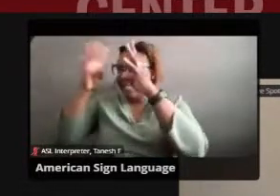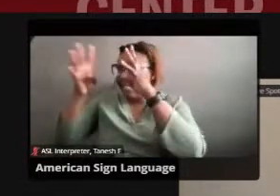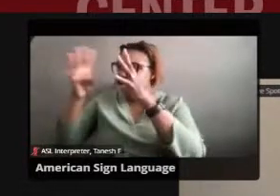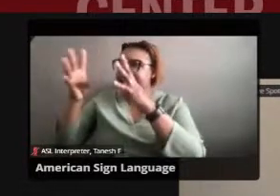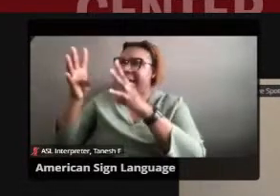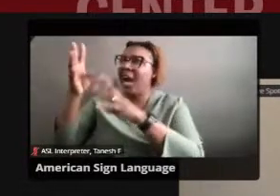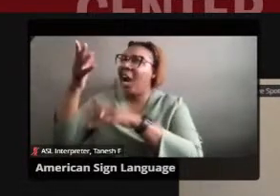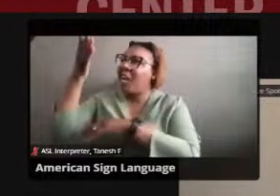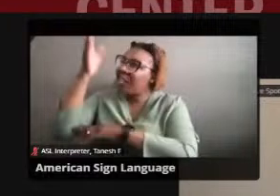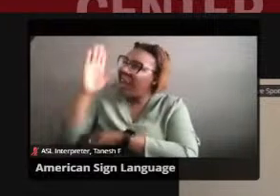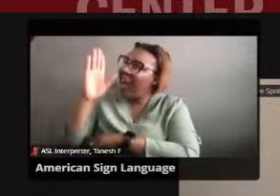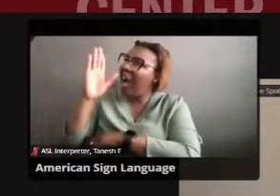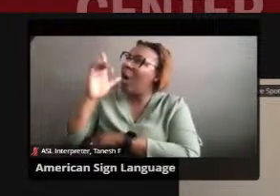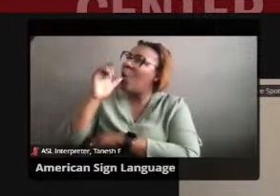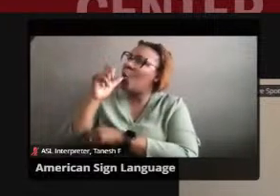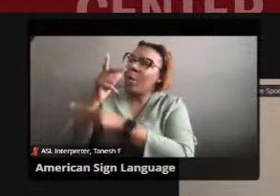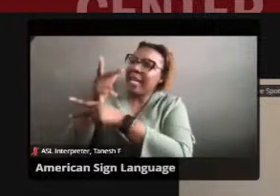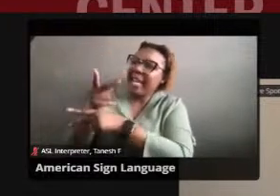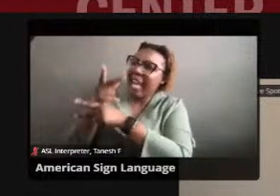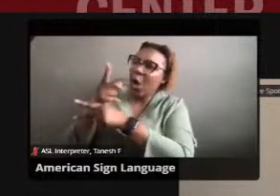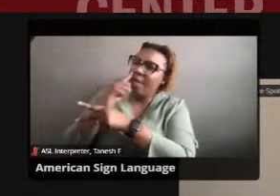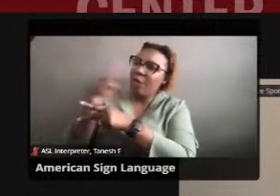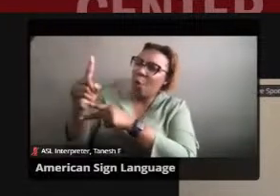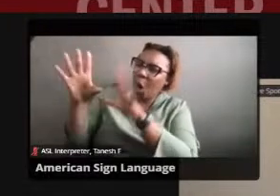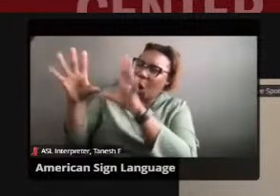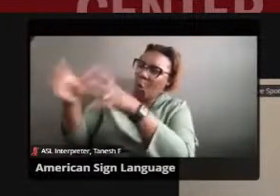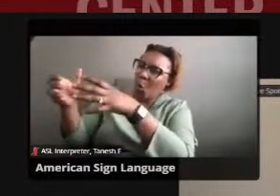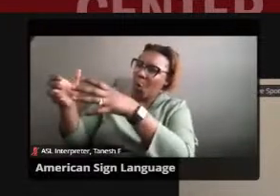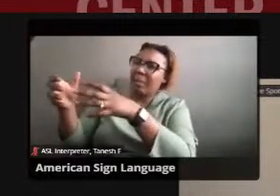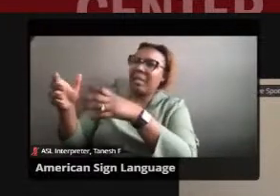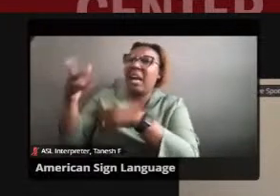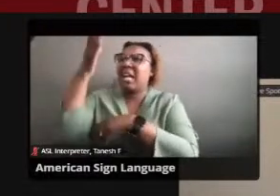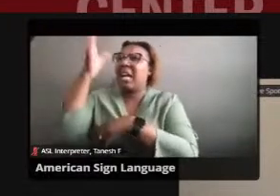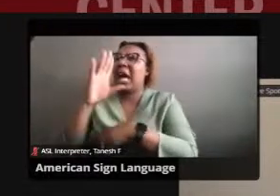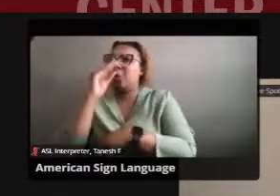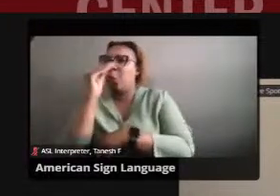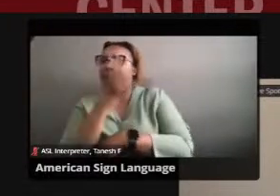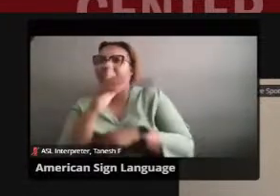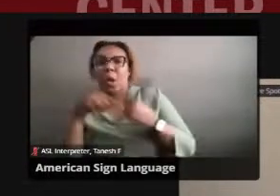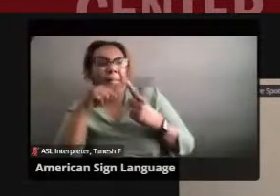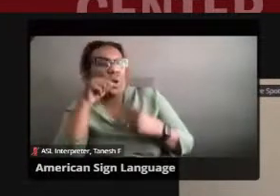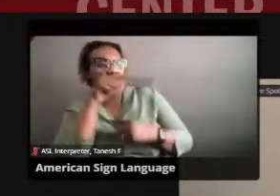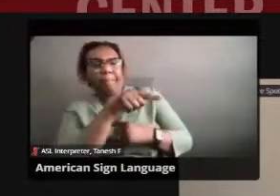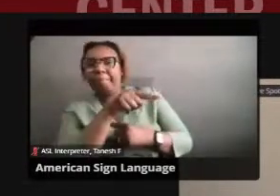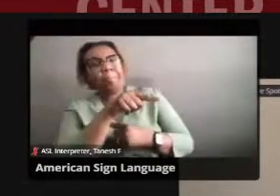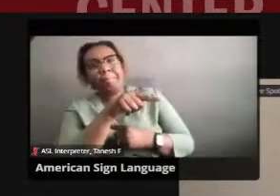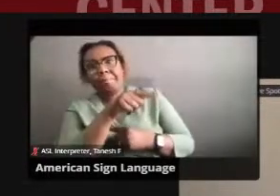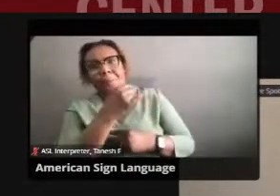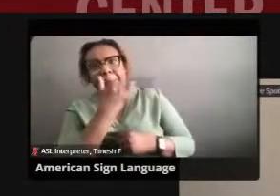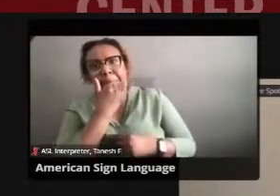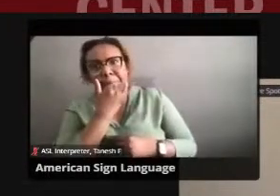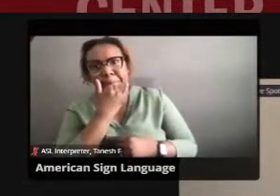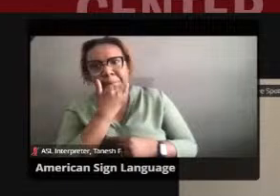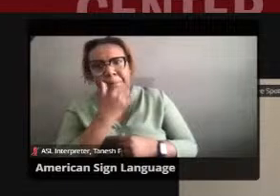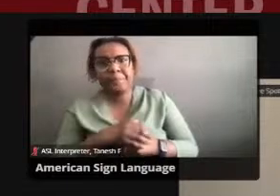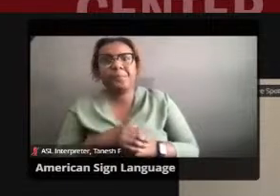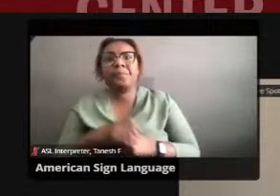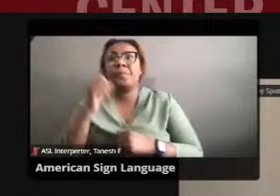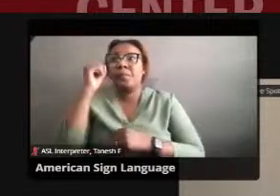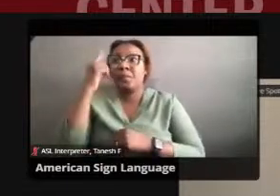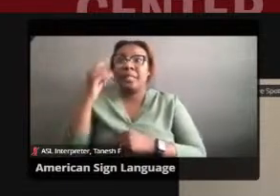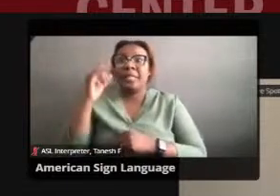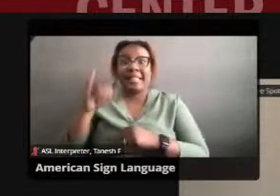God who cares for some more than others. There's an empty tomb in Jerusalem to bear